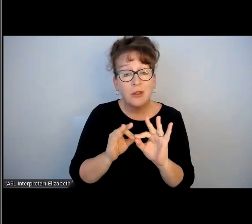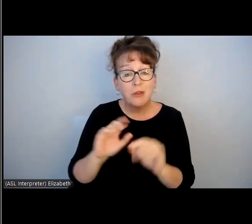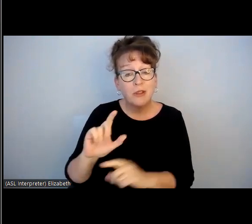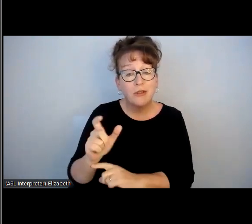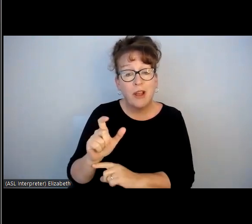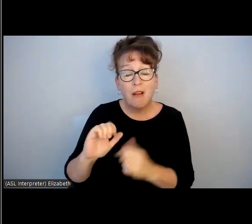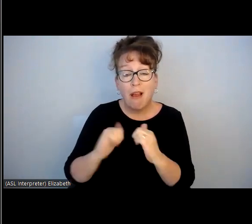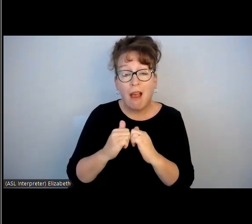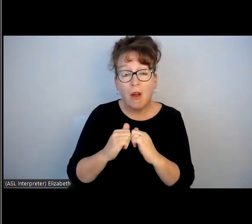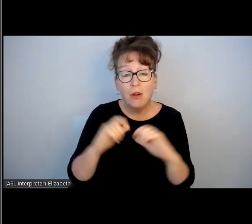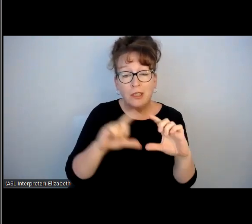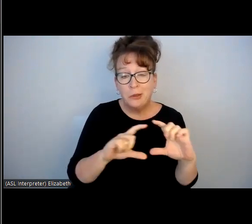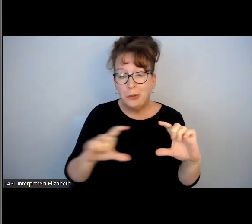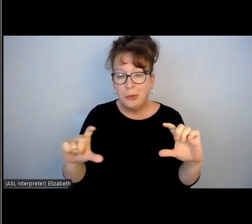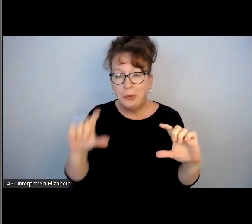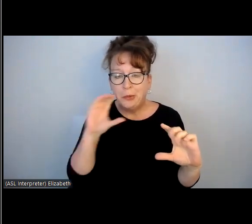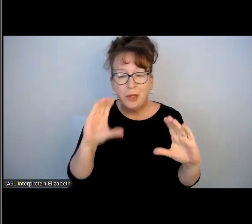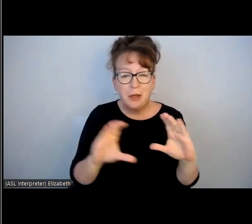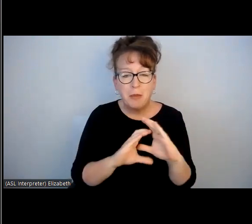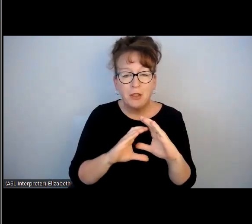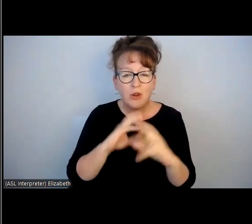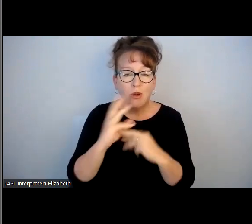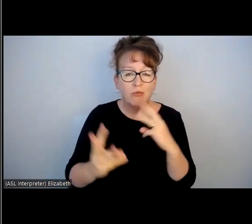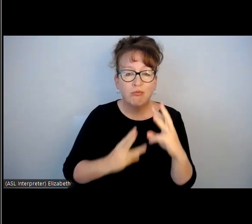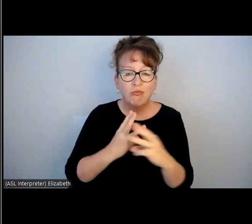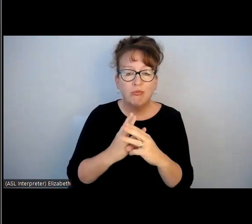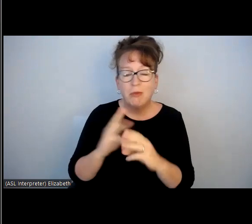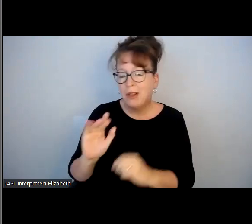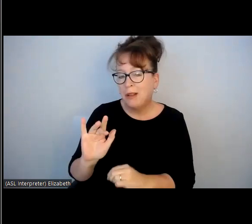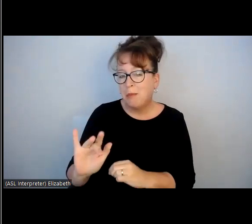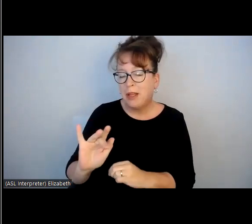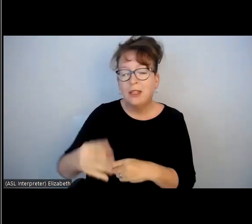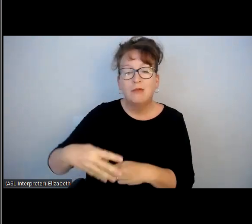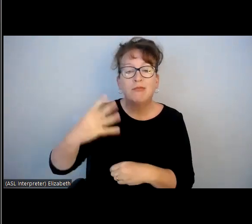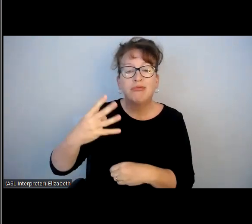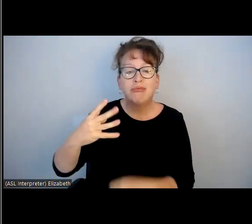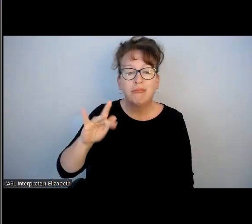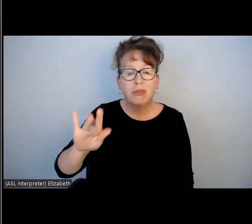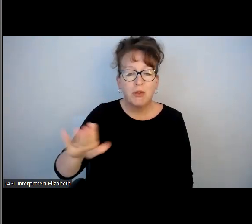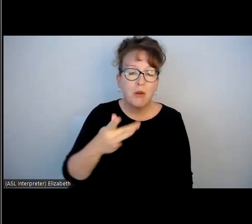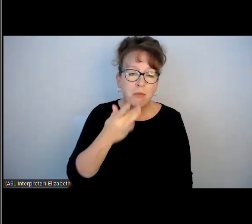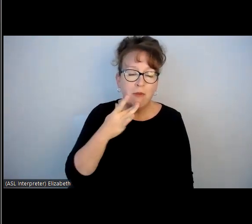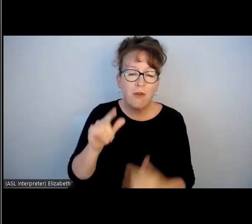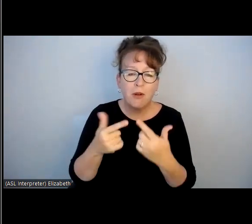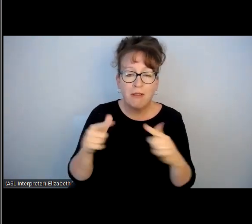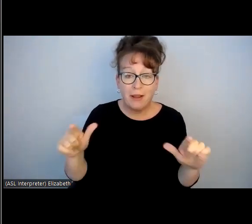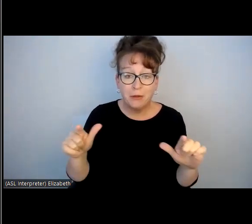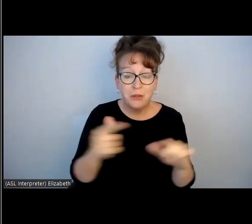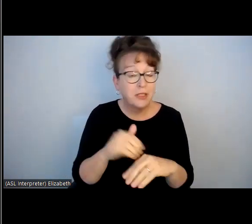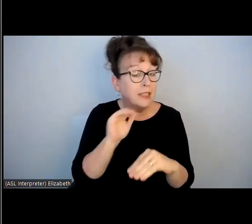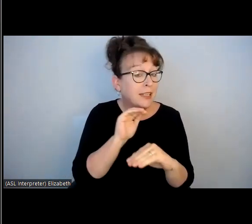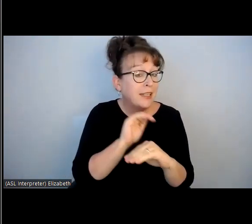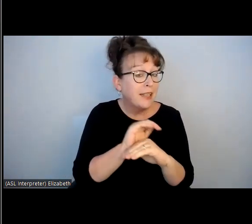globe icon in their control panel and selecting your preferred language. English speakers should join the English room so they can hear any